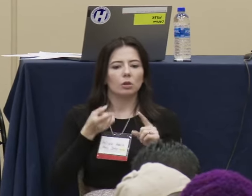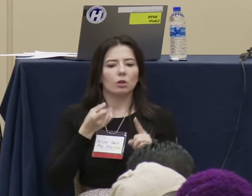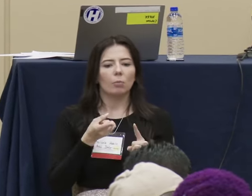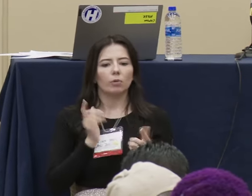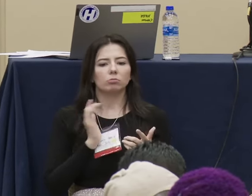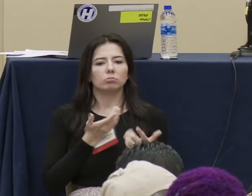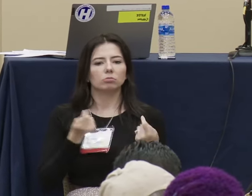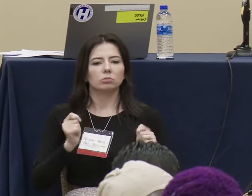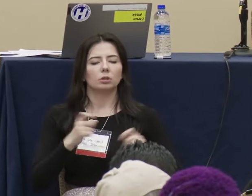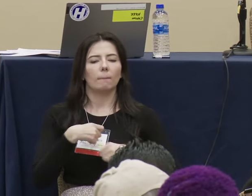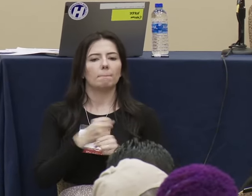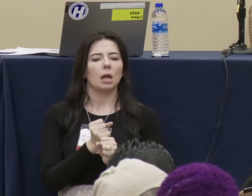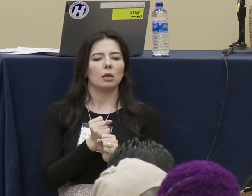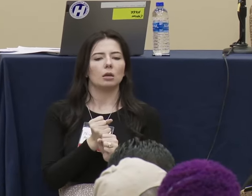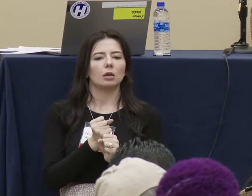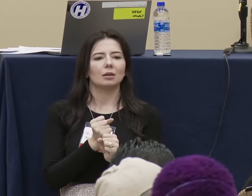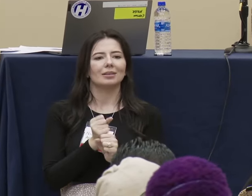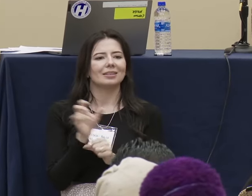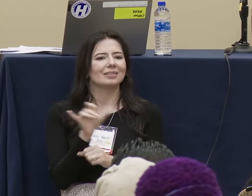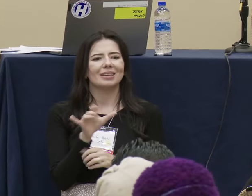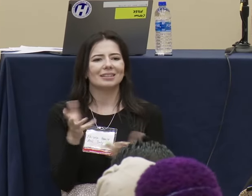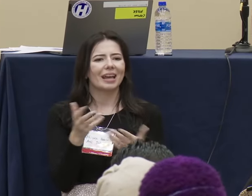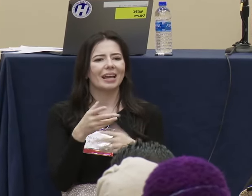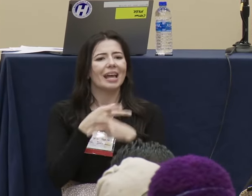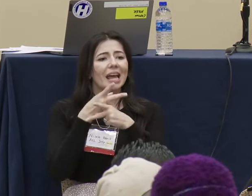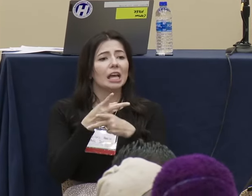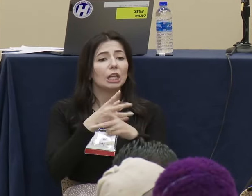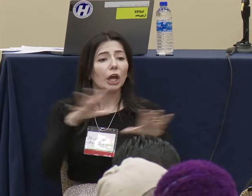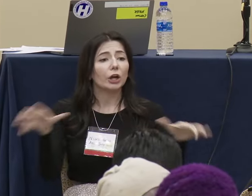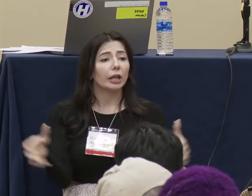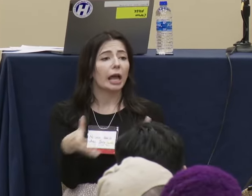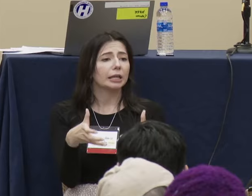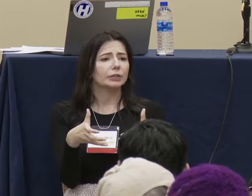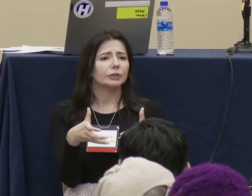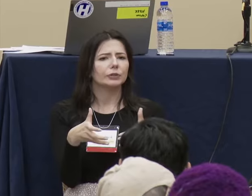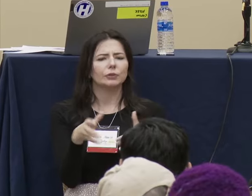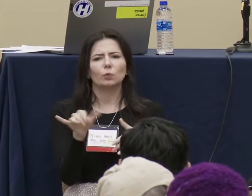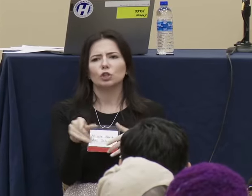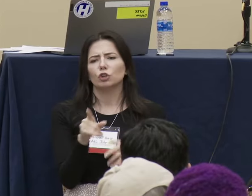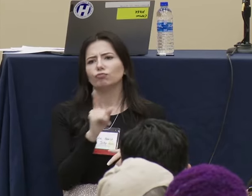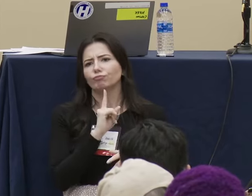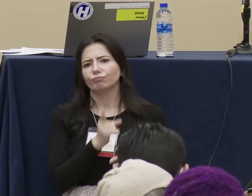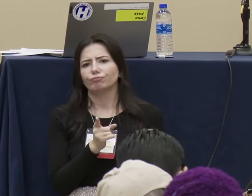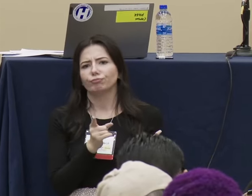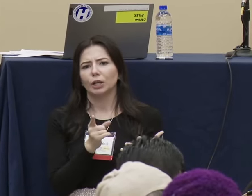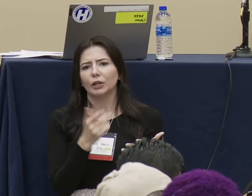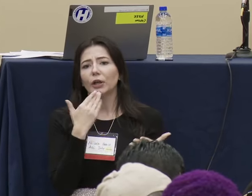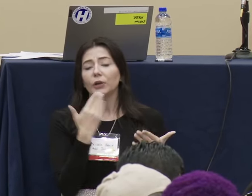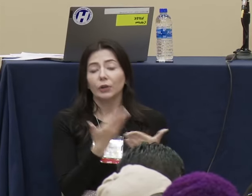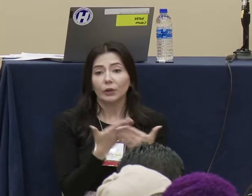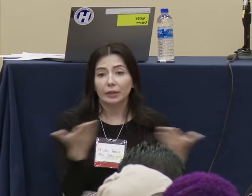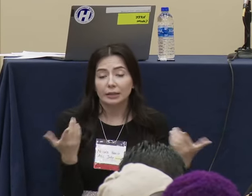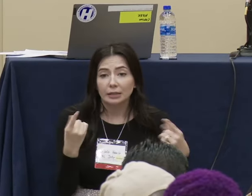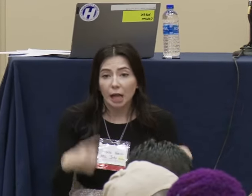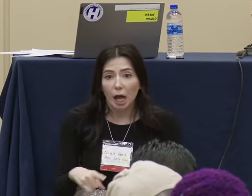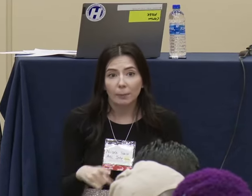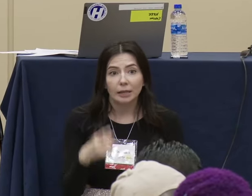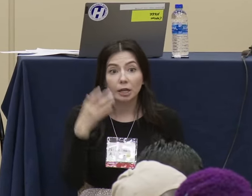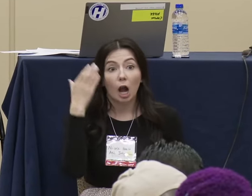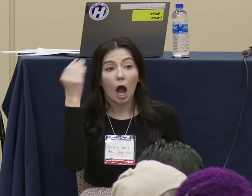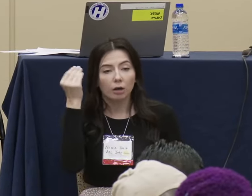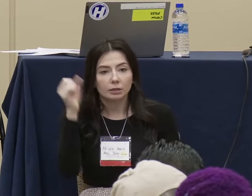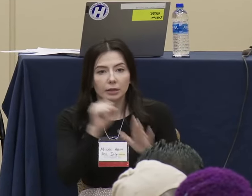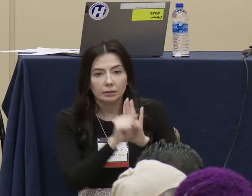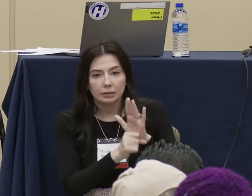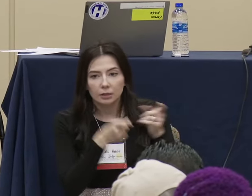to make is to talk about things like care collectives, which are viable abolitionist like things that are happening now beyond the state. I know